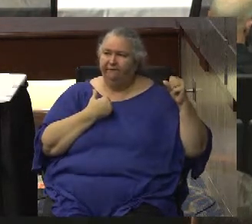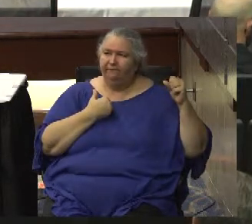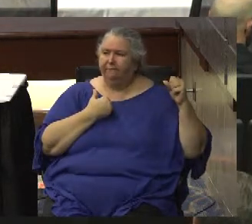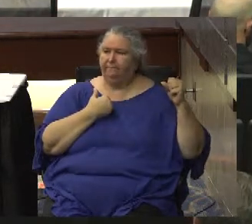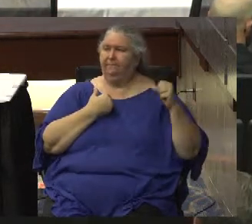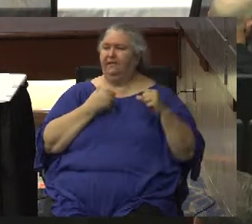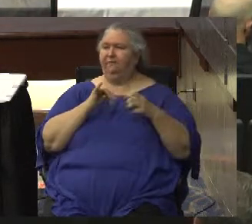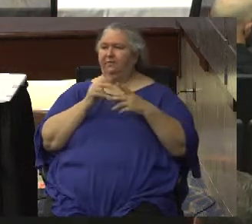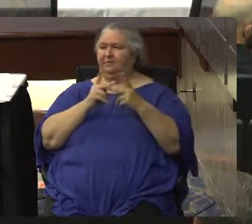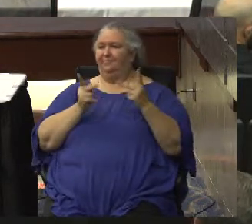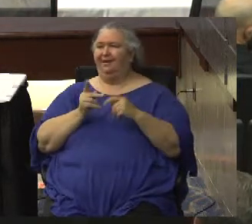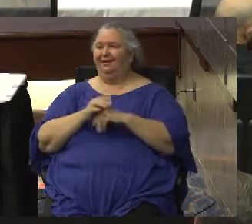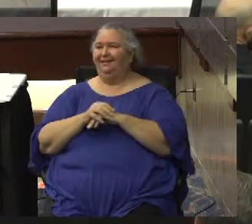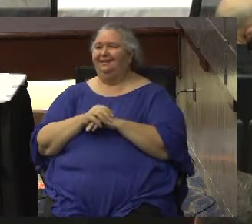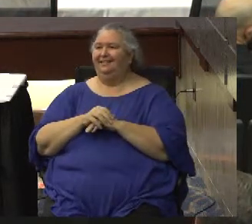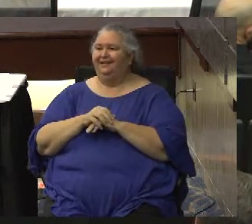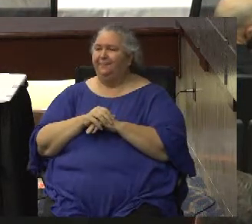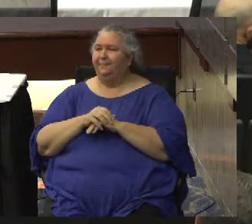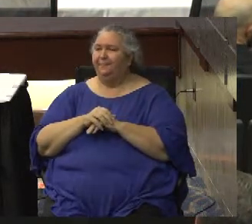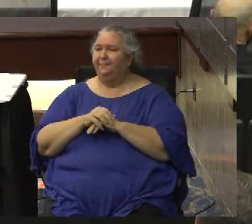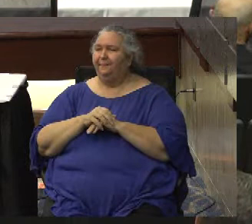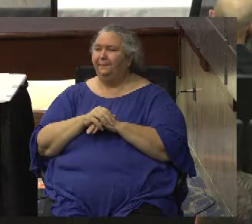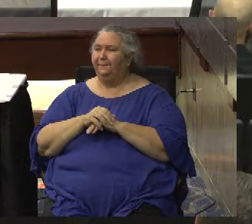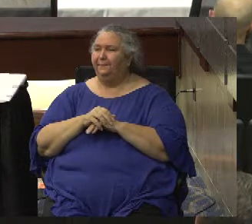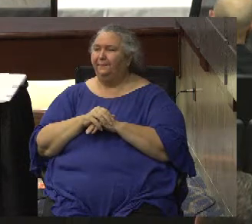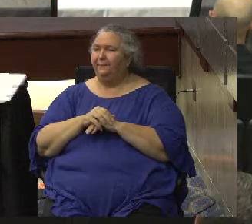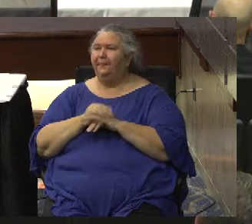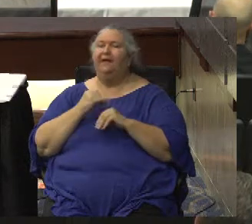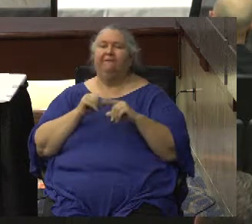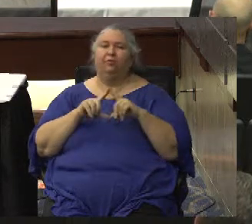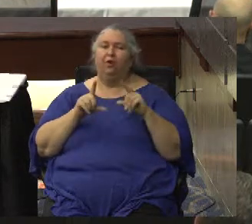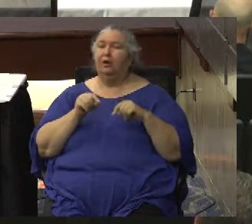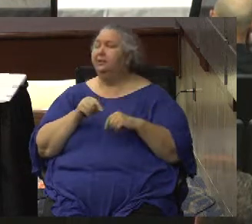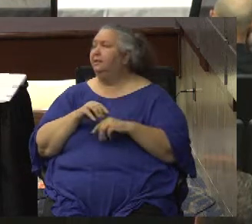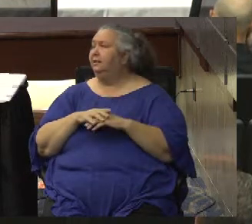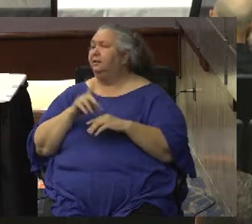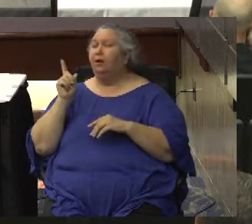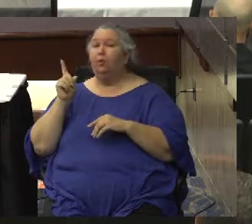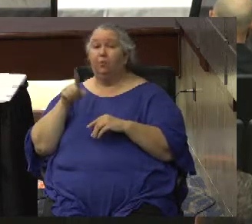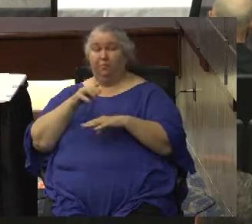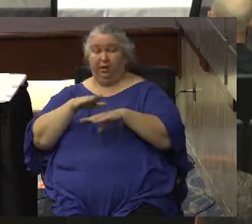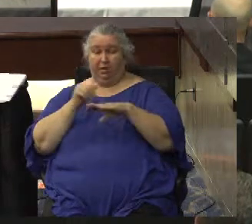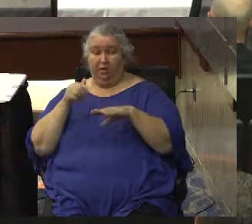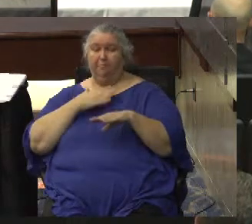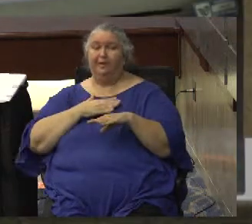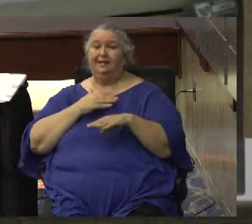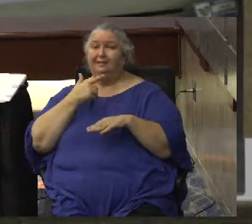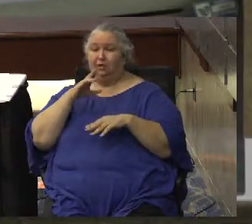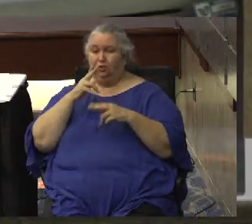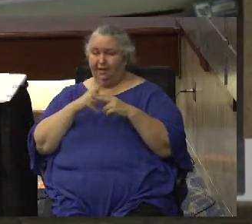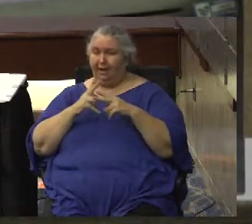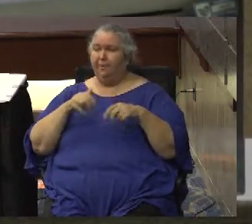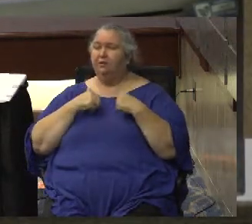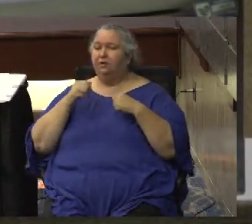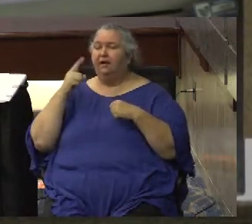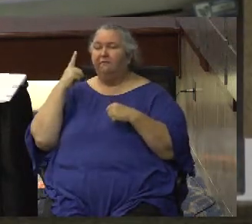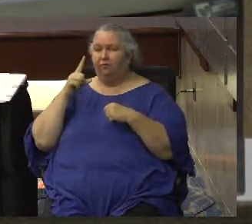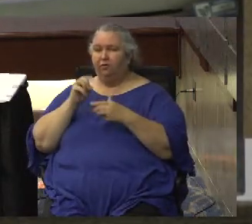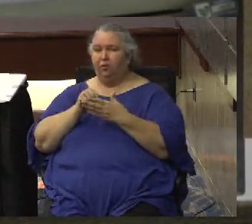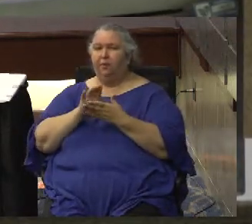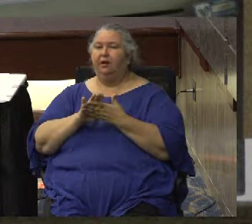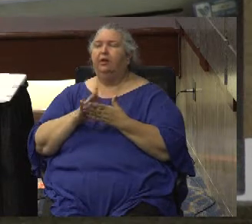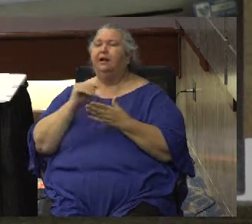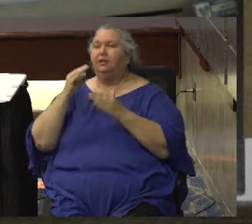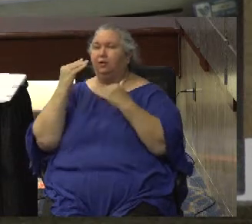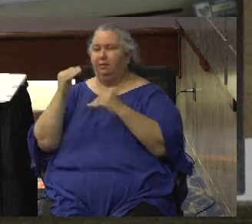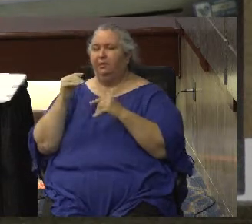I got these cards. When called to the podium, please state your name and address for the record. Each speaker must limit comments to 3